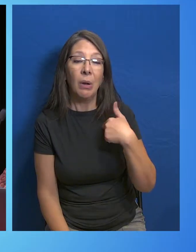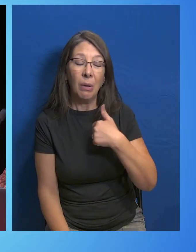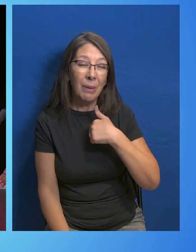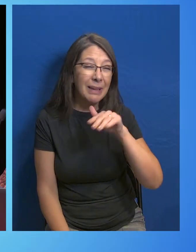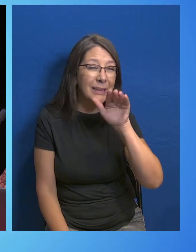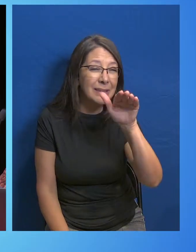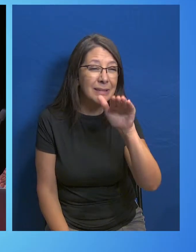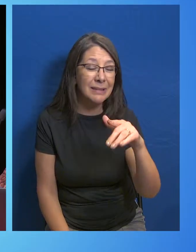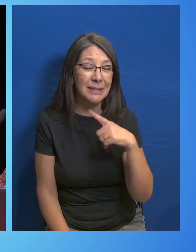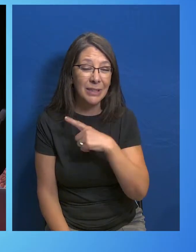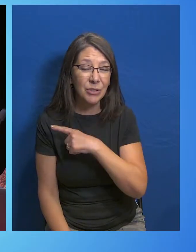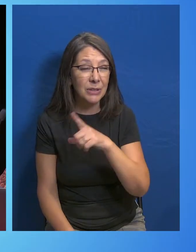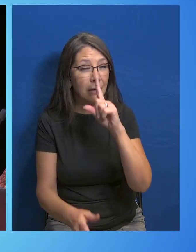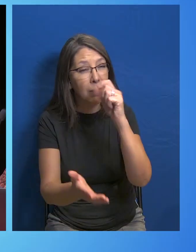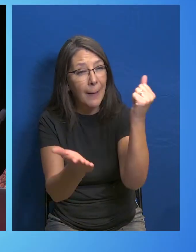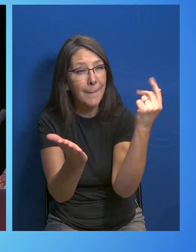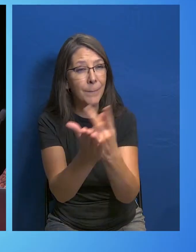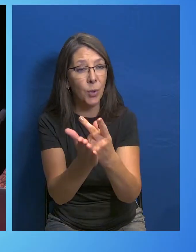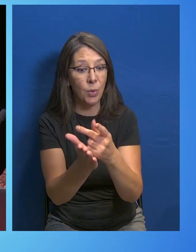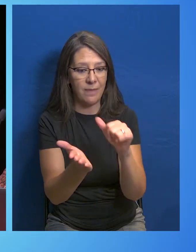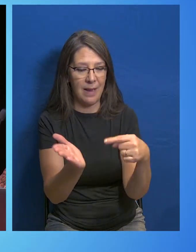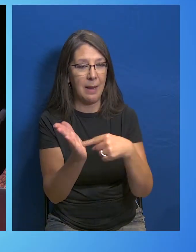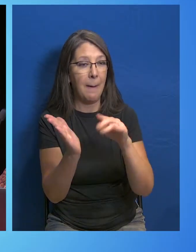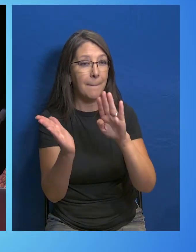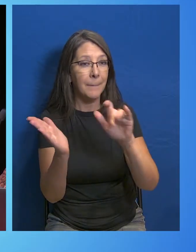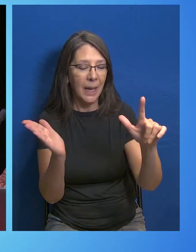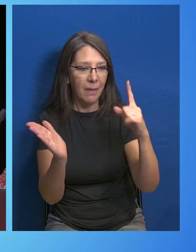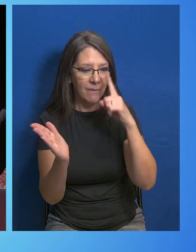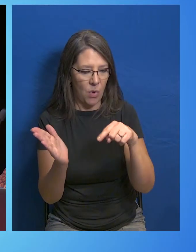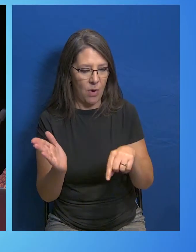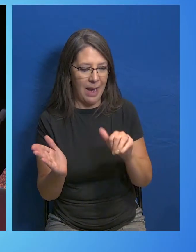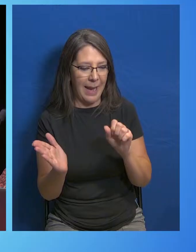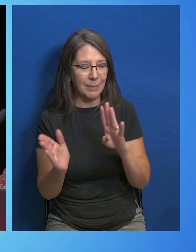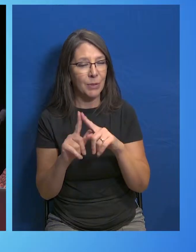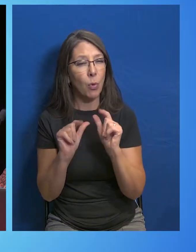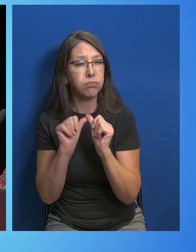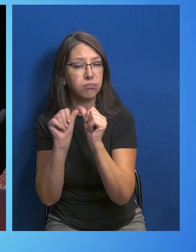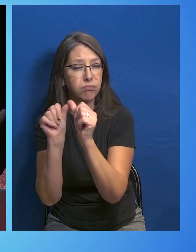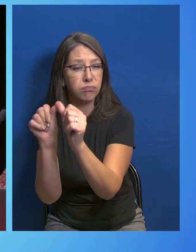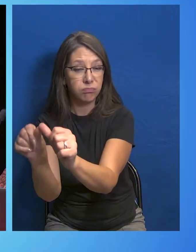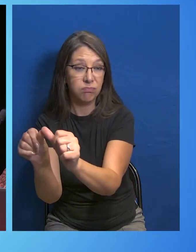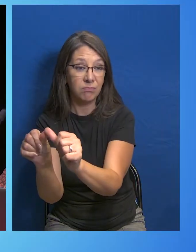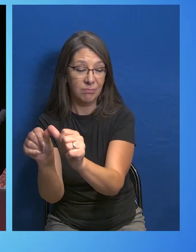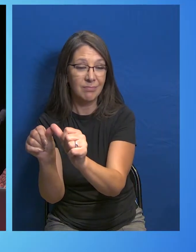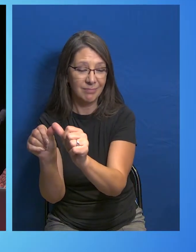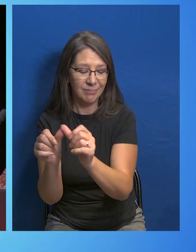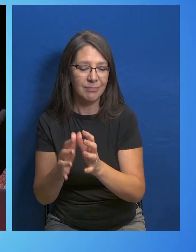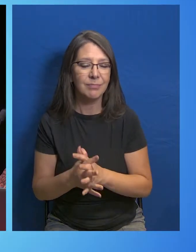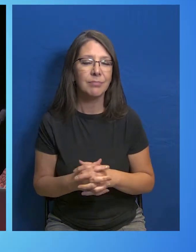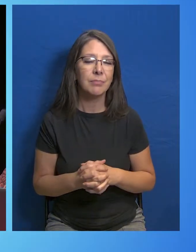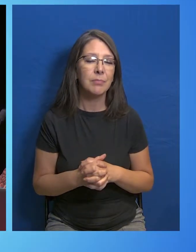a continuation bill to continue the existence of the Arizona State Schools for the Deaf and Blind.